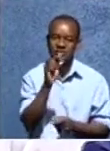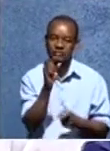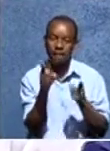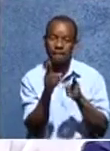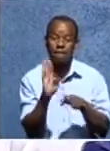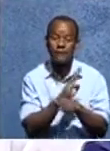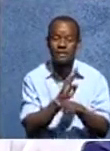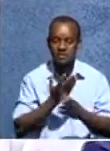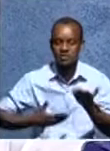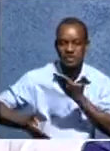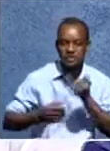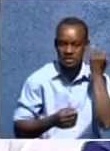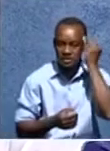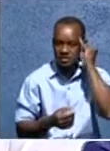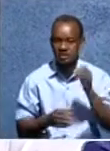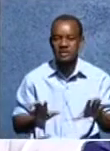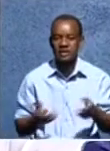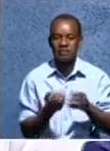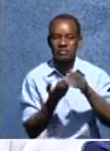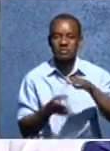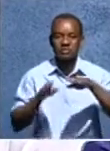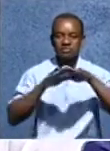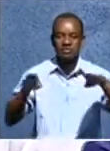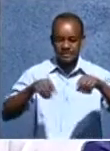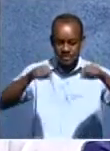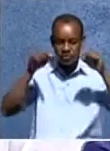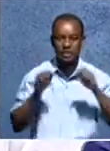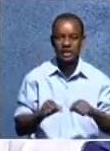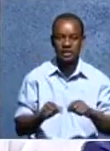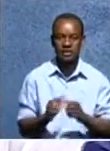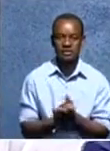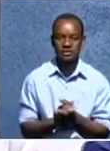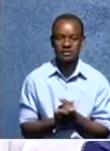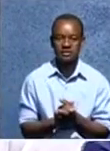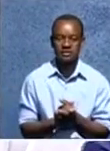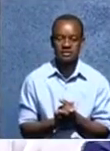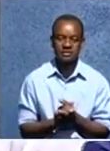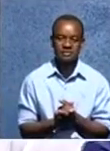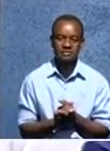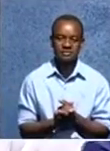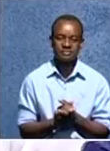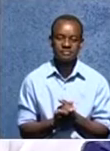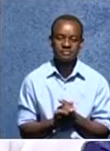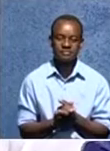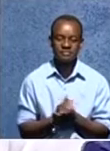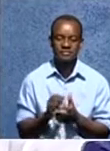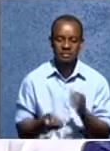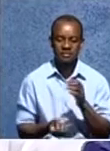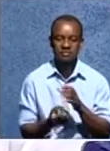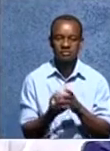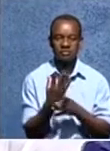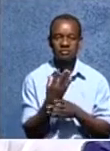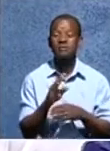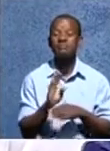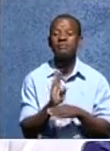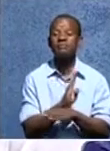and issues, and how they implement at the end of the day is the inspiration of the entrepreneur really to